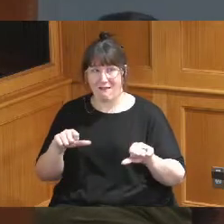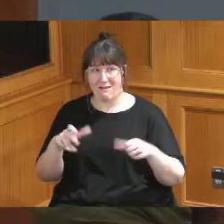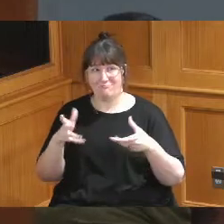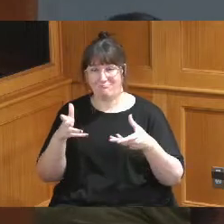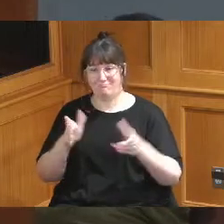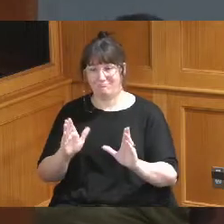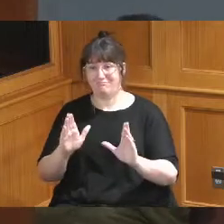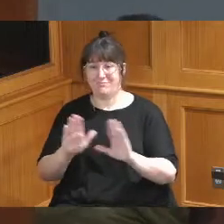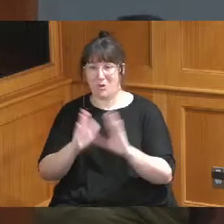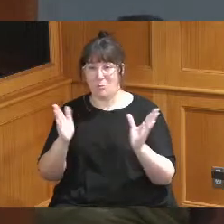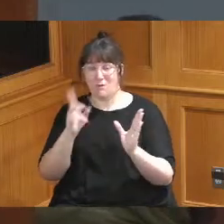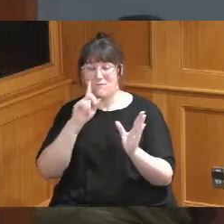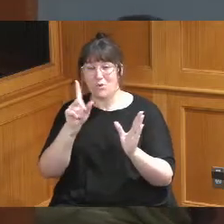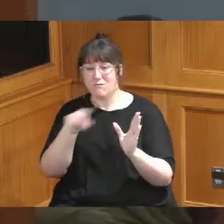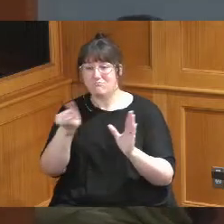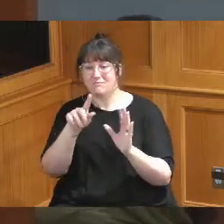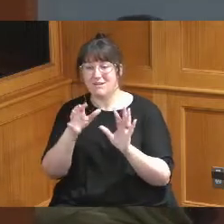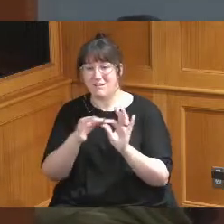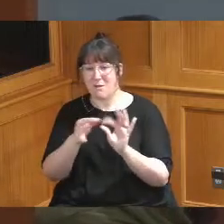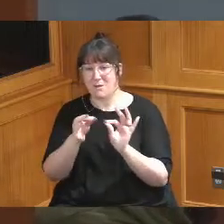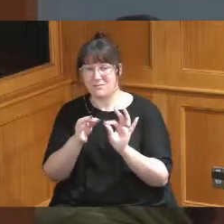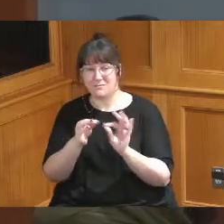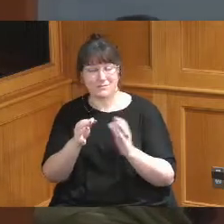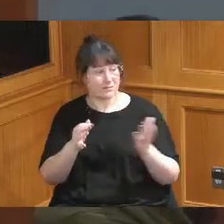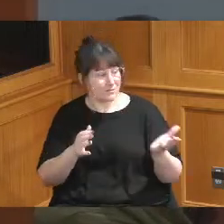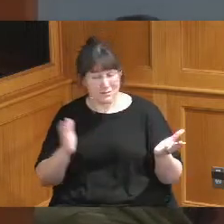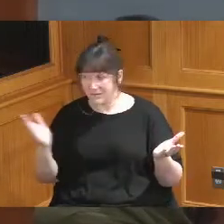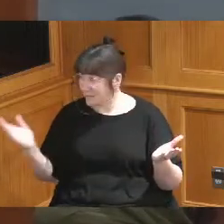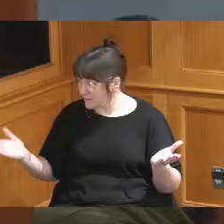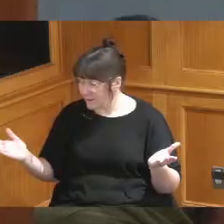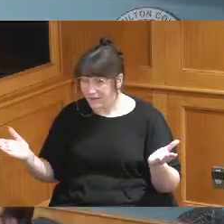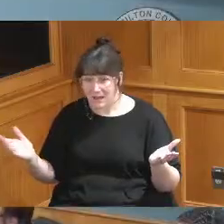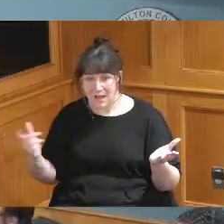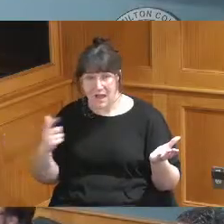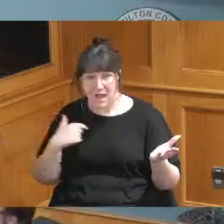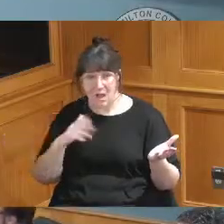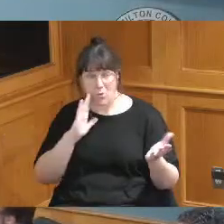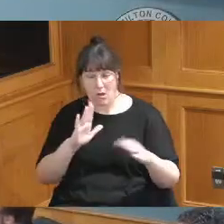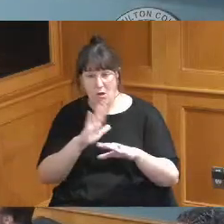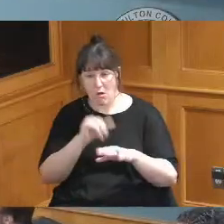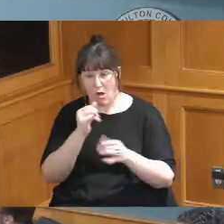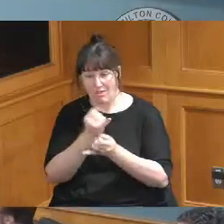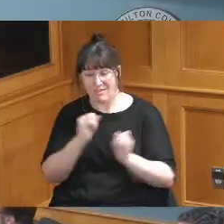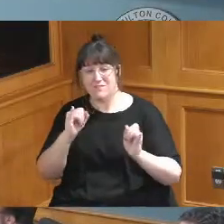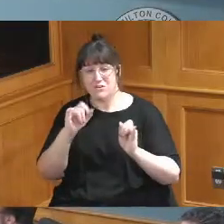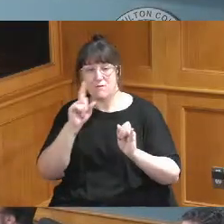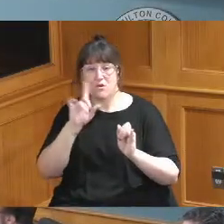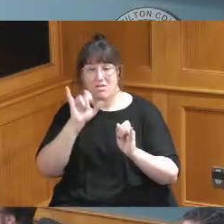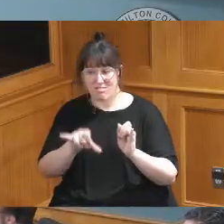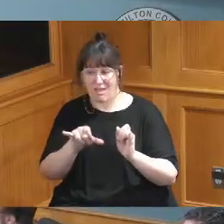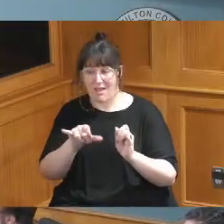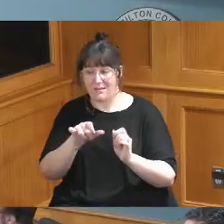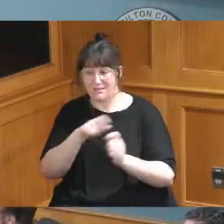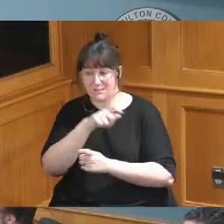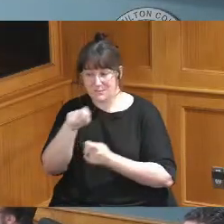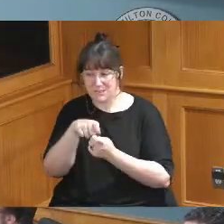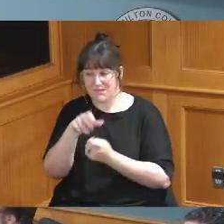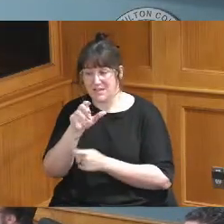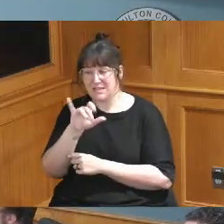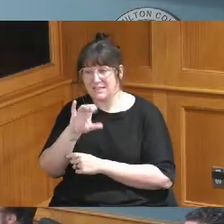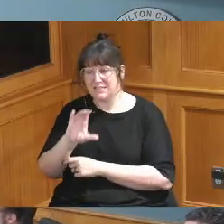any other people who have comments. Thank you. Commissioners, with your deference, I'm going to call on the individual that's here to speak to this, and it's C.J.